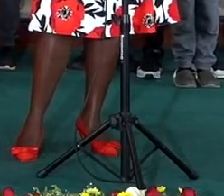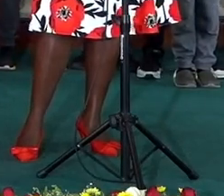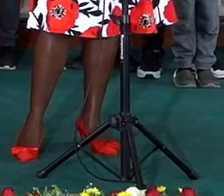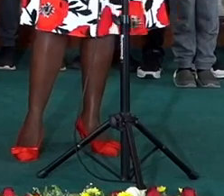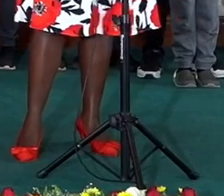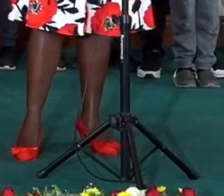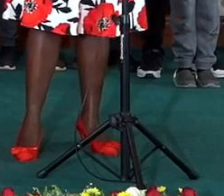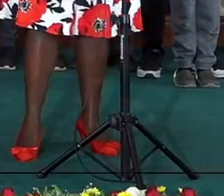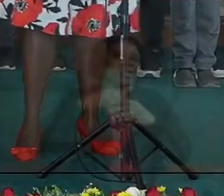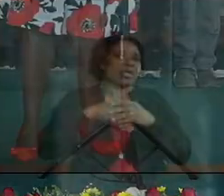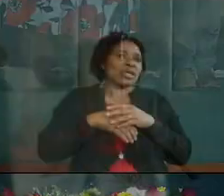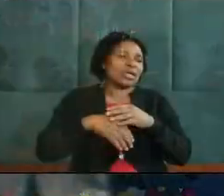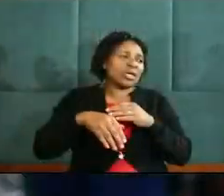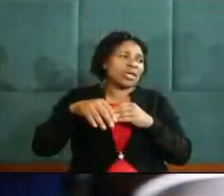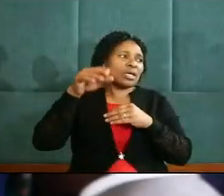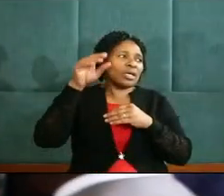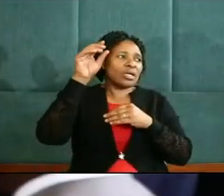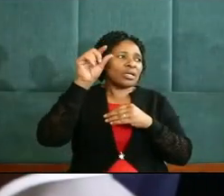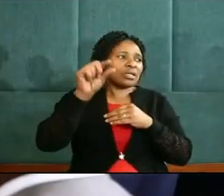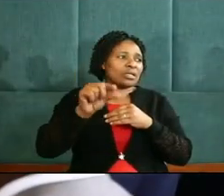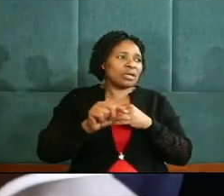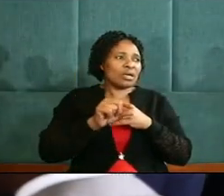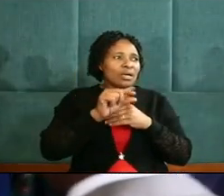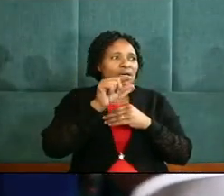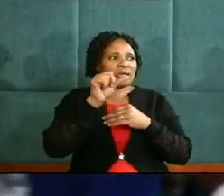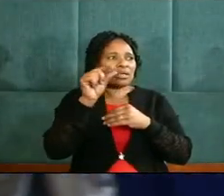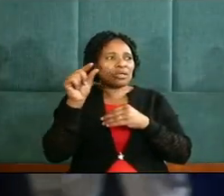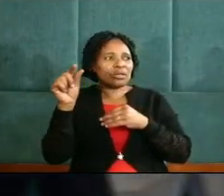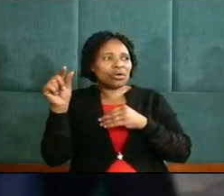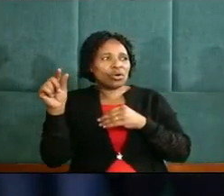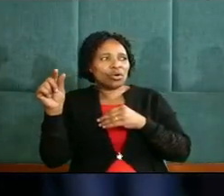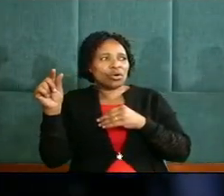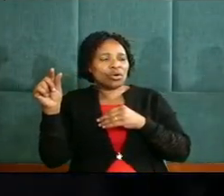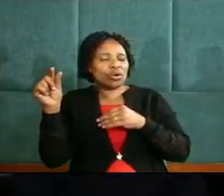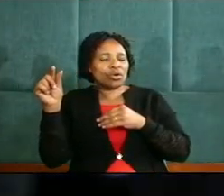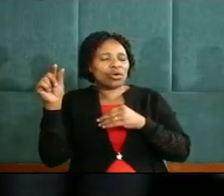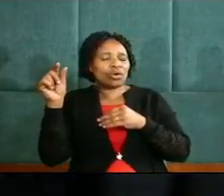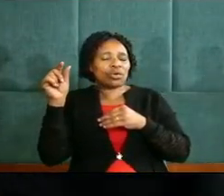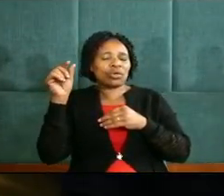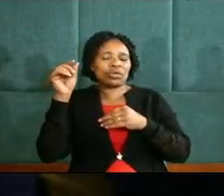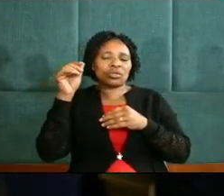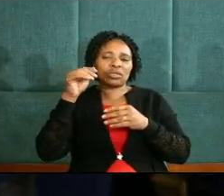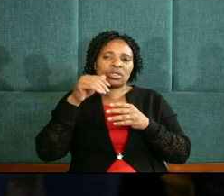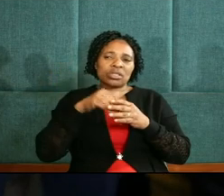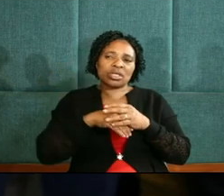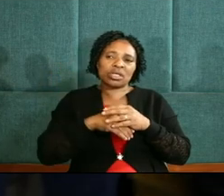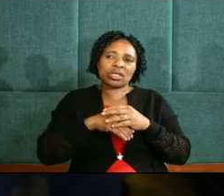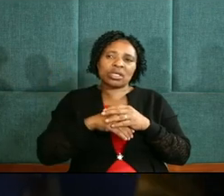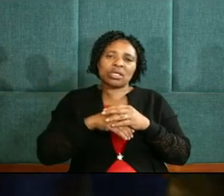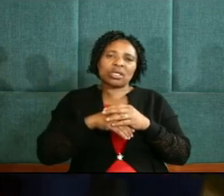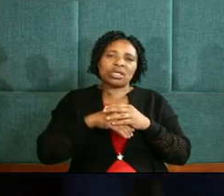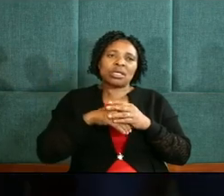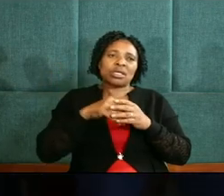this coming Sabbath, you have not yet given your heart to the Lord. This coming Sabbath. Yes, Jesus,